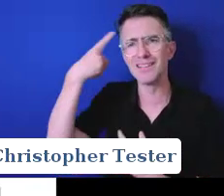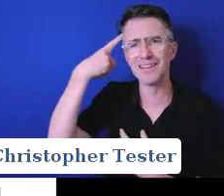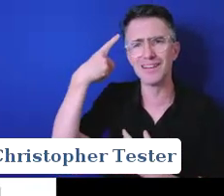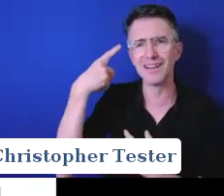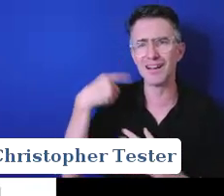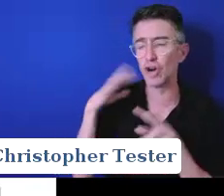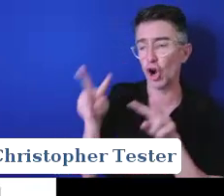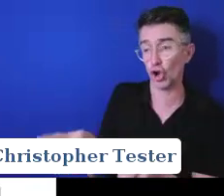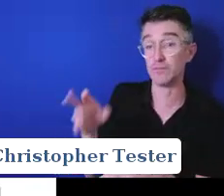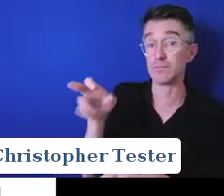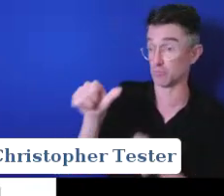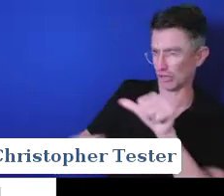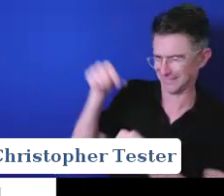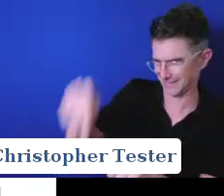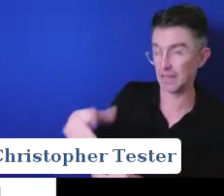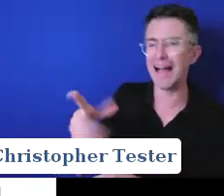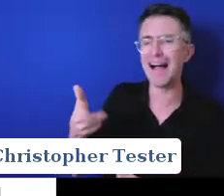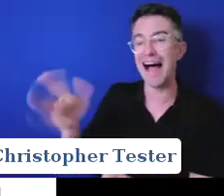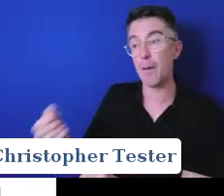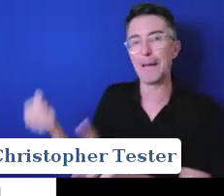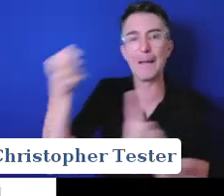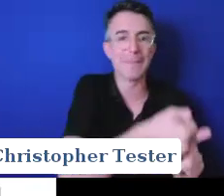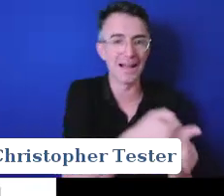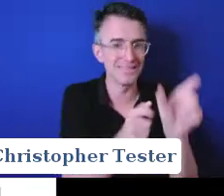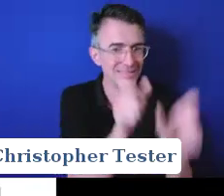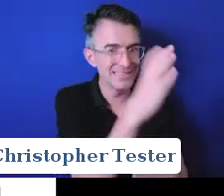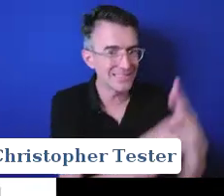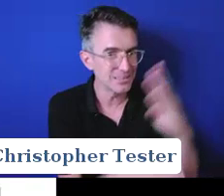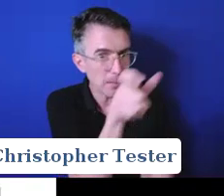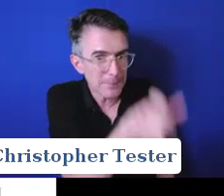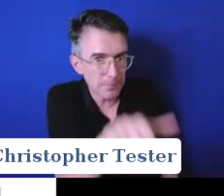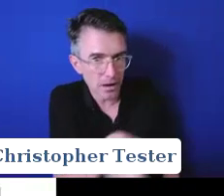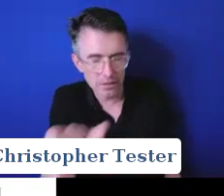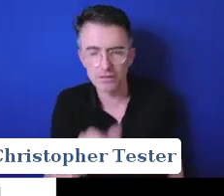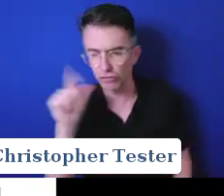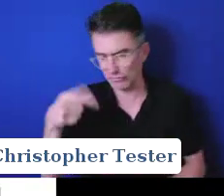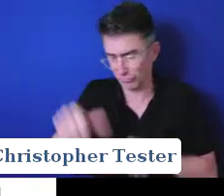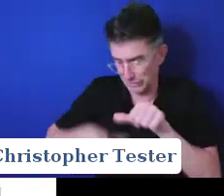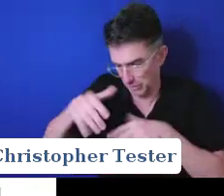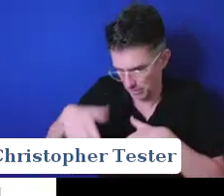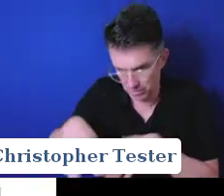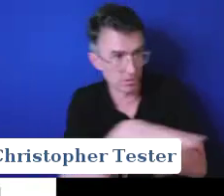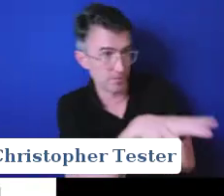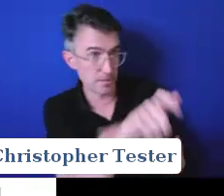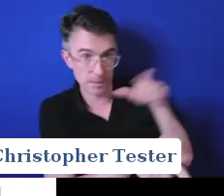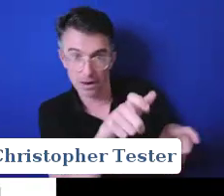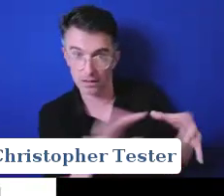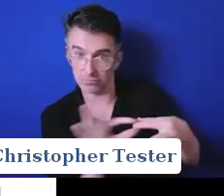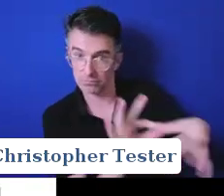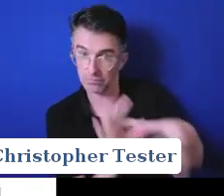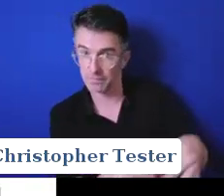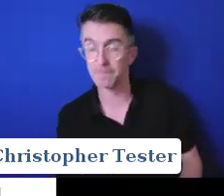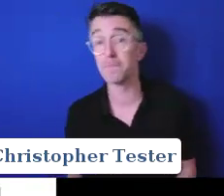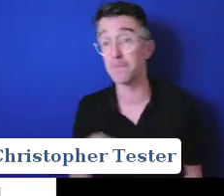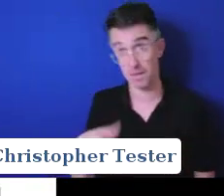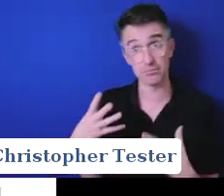effectiveness and efficiency of the mechanism and to identify barriers. And it is heavily